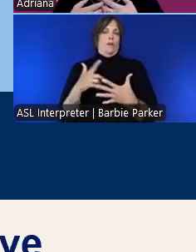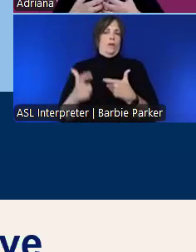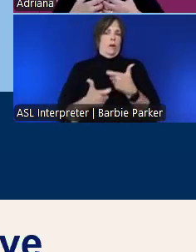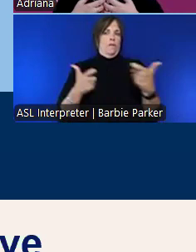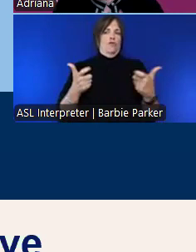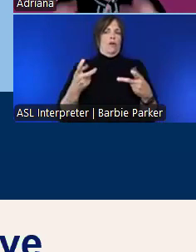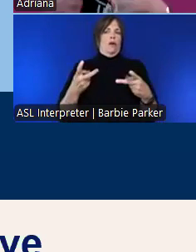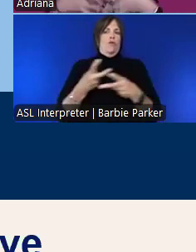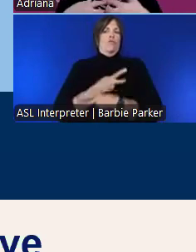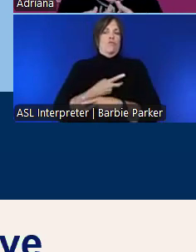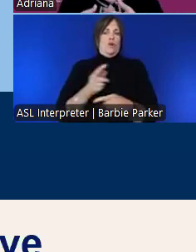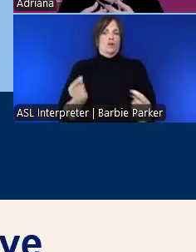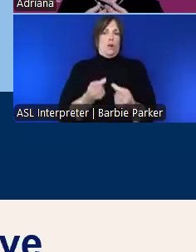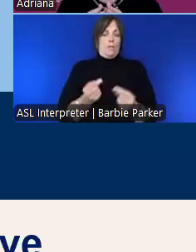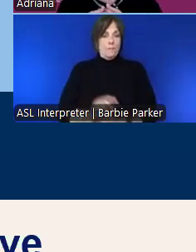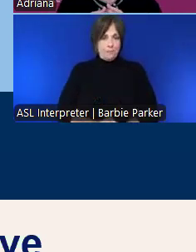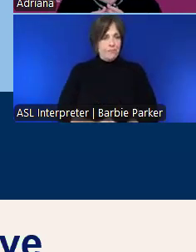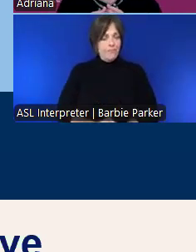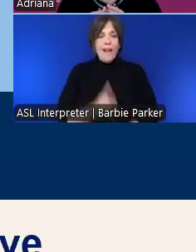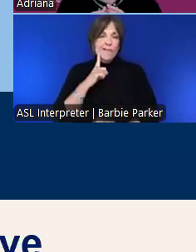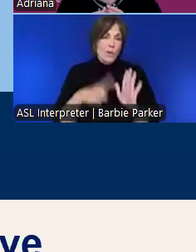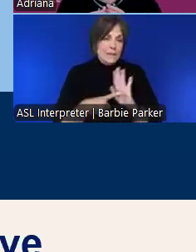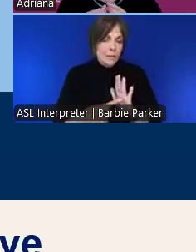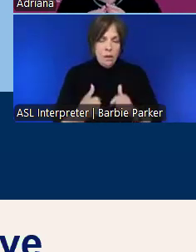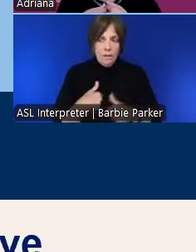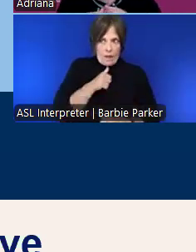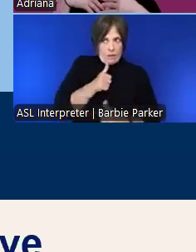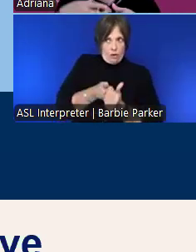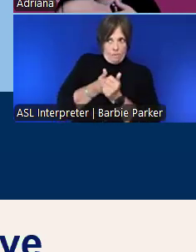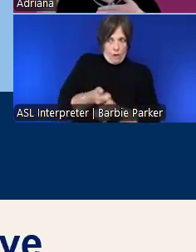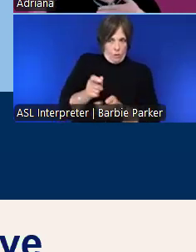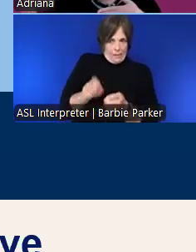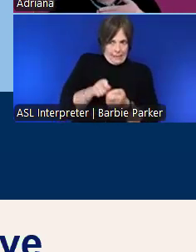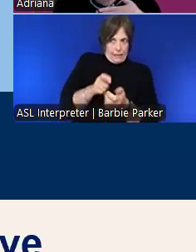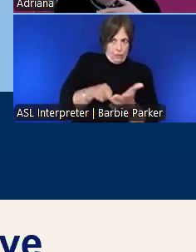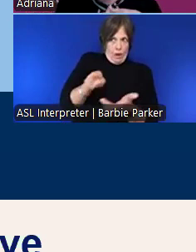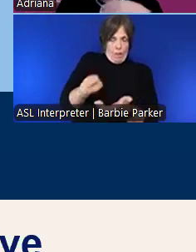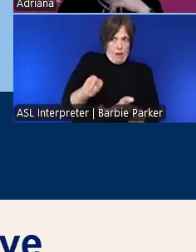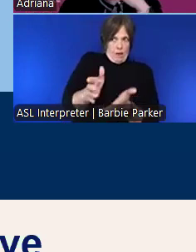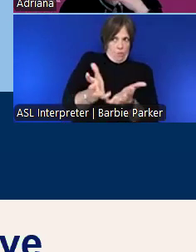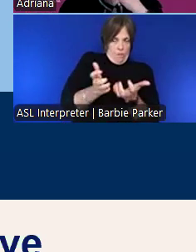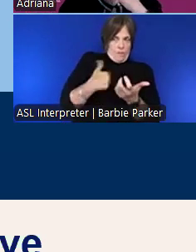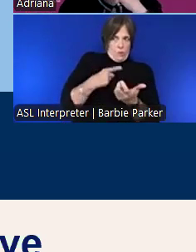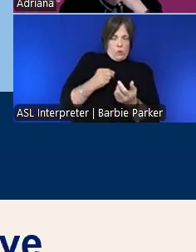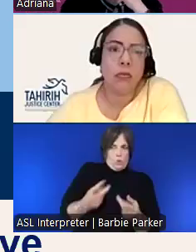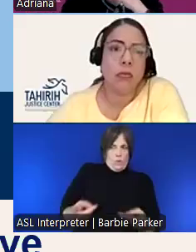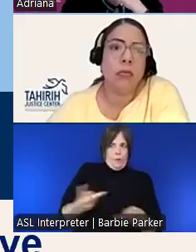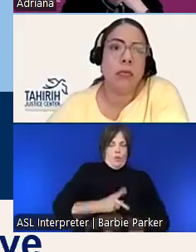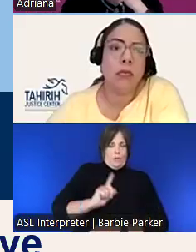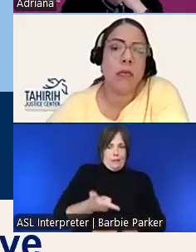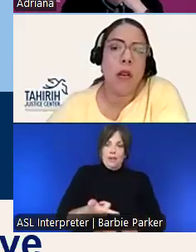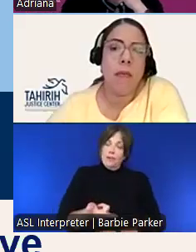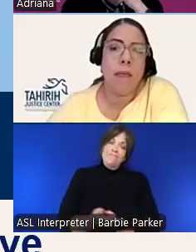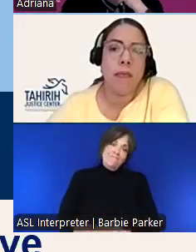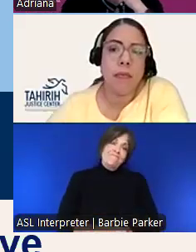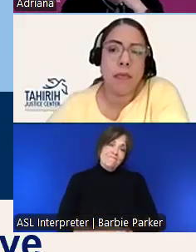not do what the perpetrator was asking them to do, right, that there would be a greater cost later on.